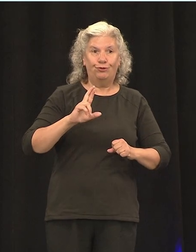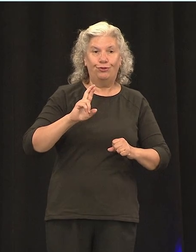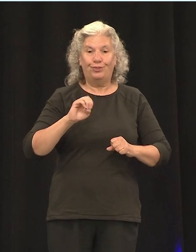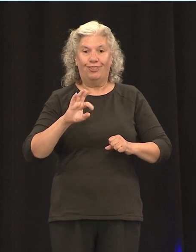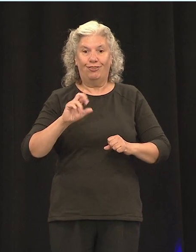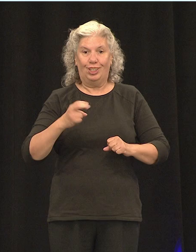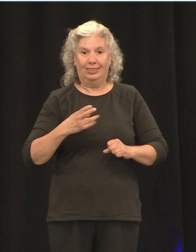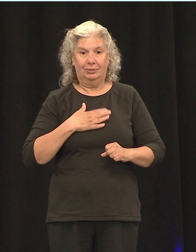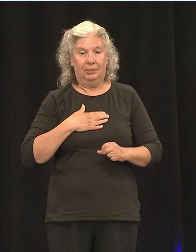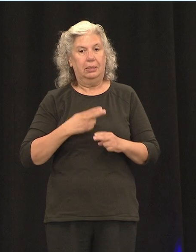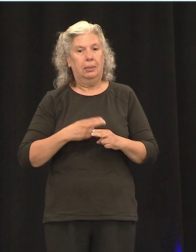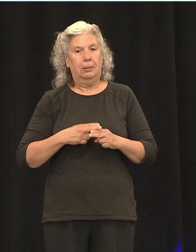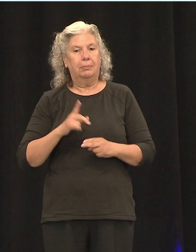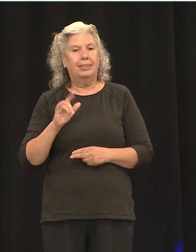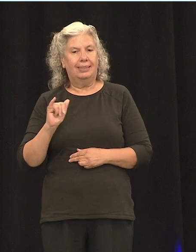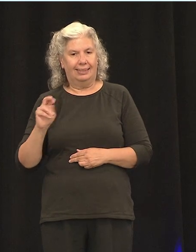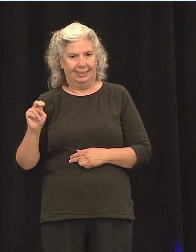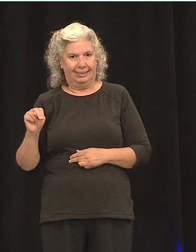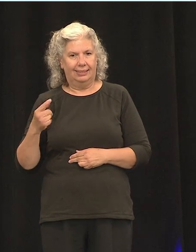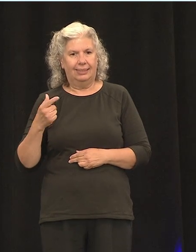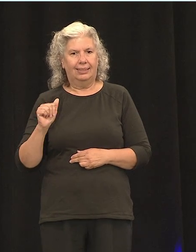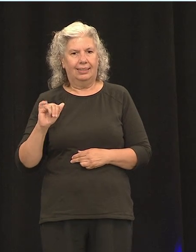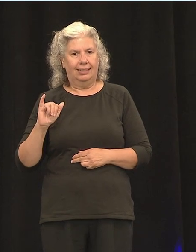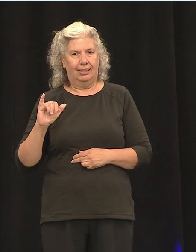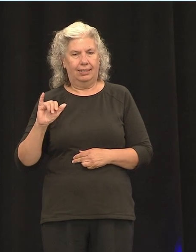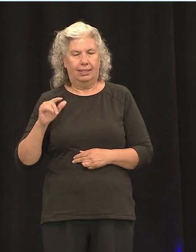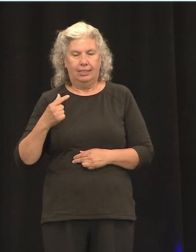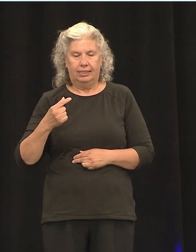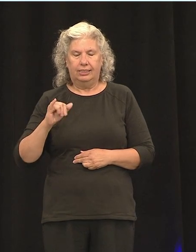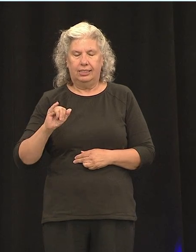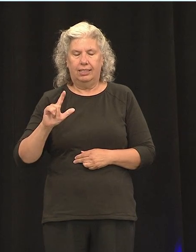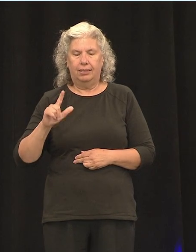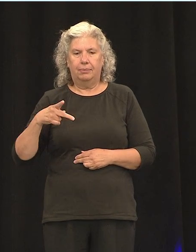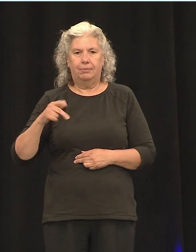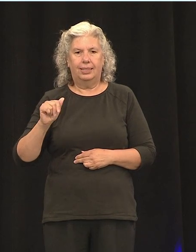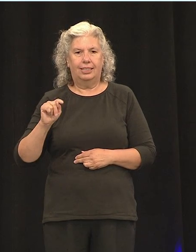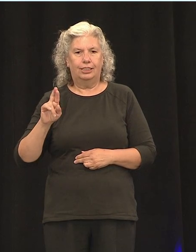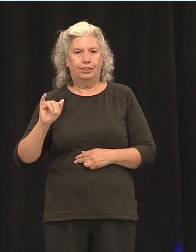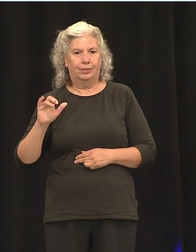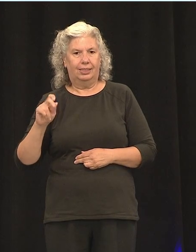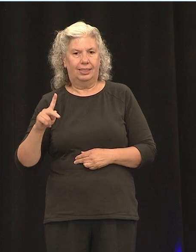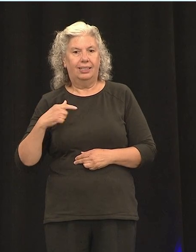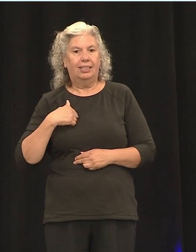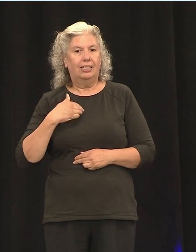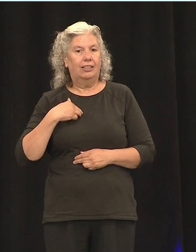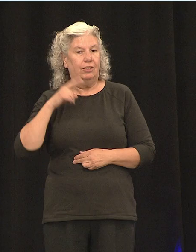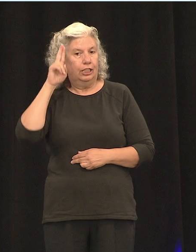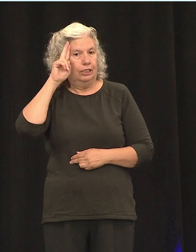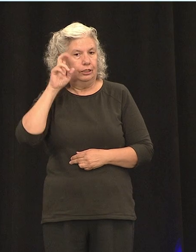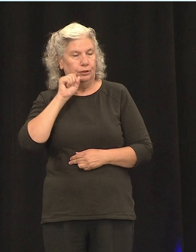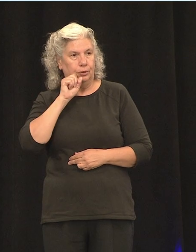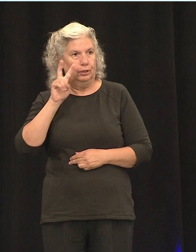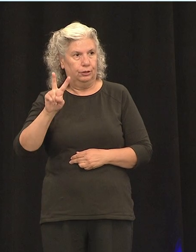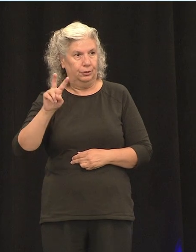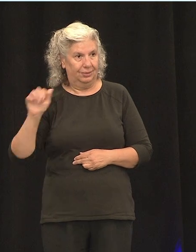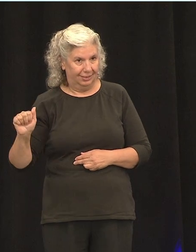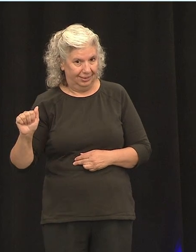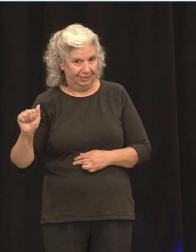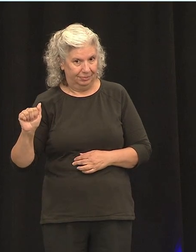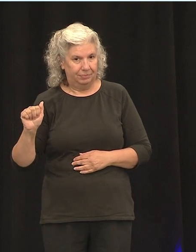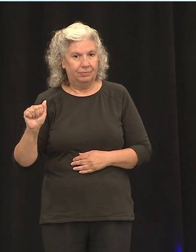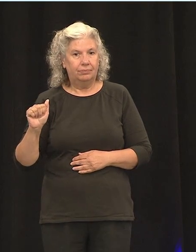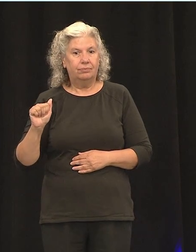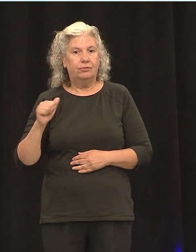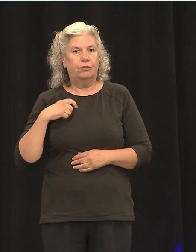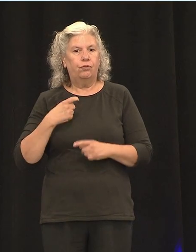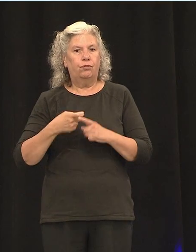Gilpatrick. I have Usher Touré. I'm originally from Rhode Island and Massachusetts. About 4 years